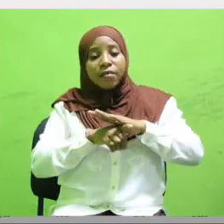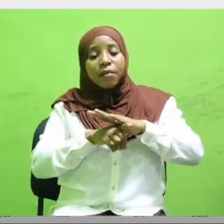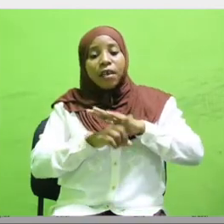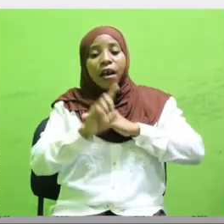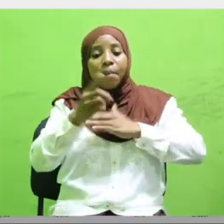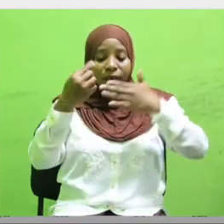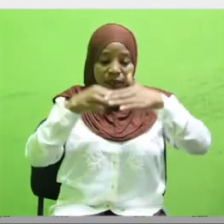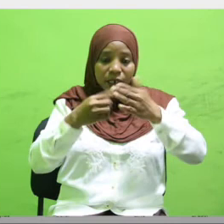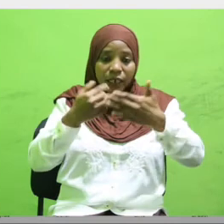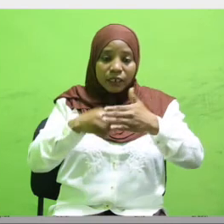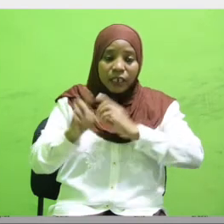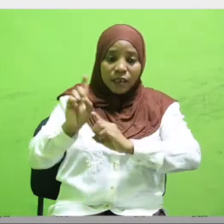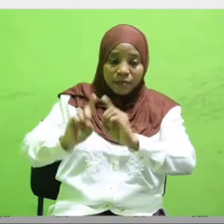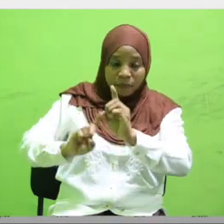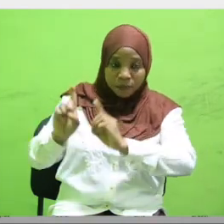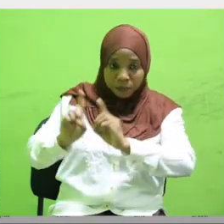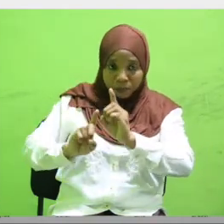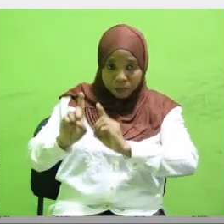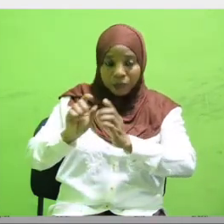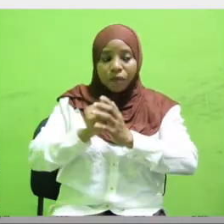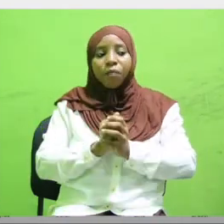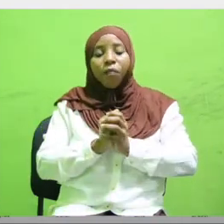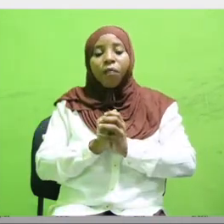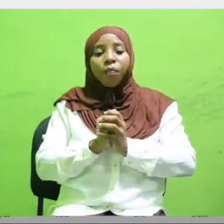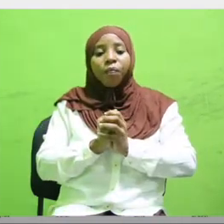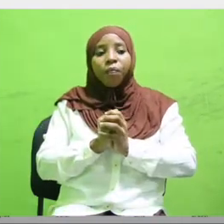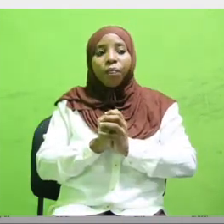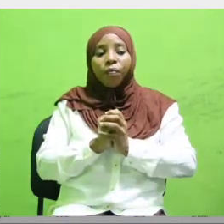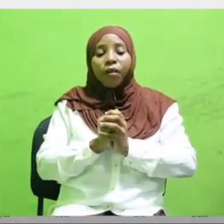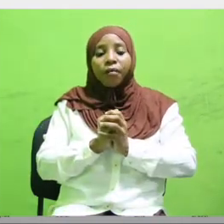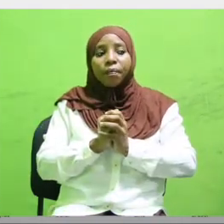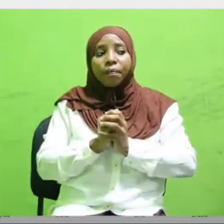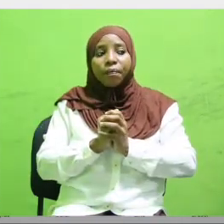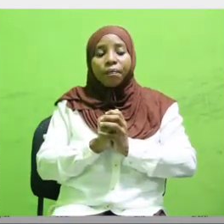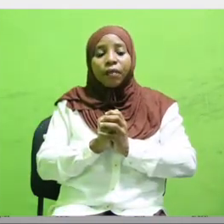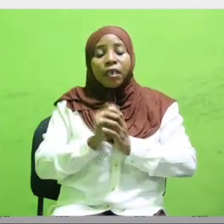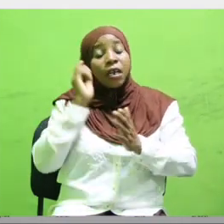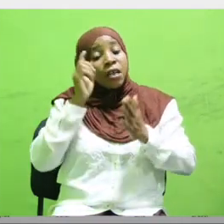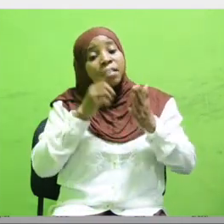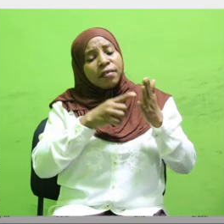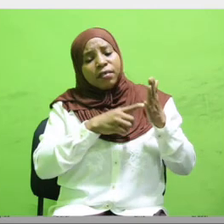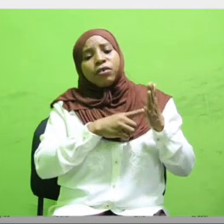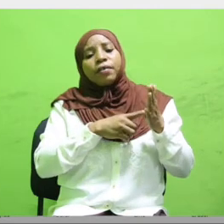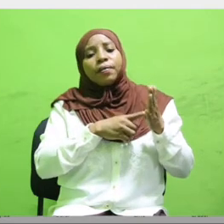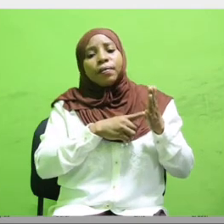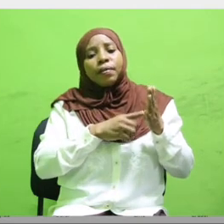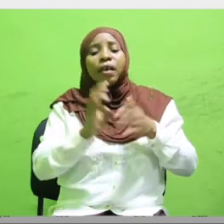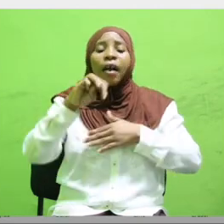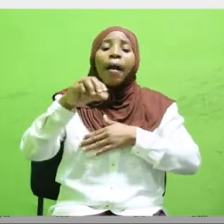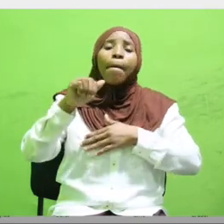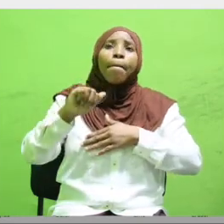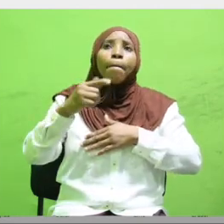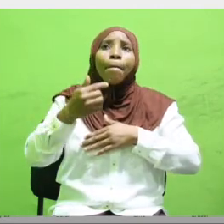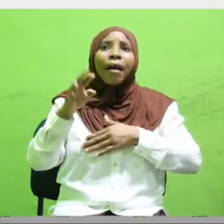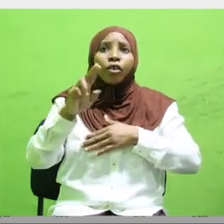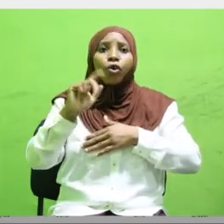and plants have a cell, have a nucleus which is bound